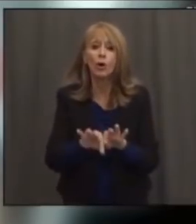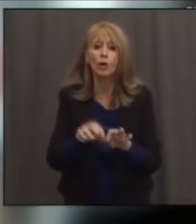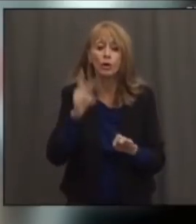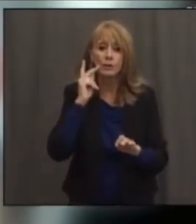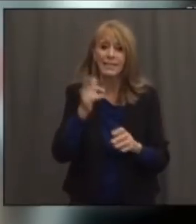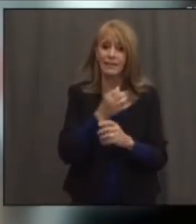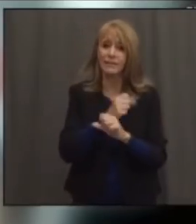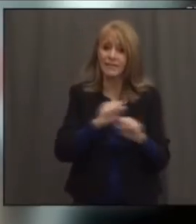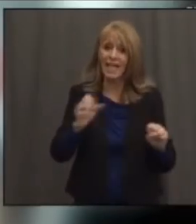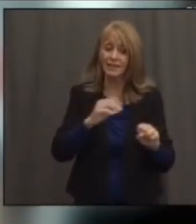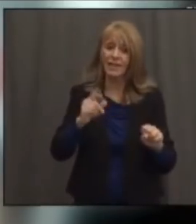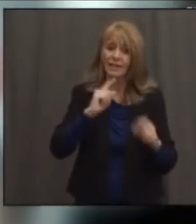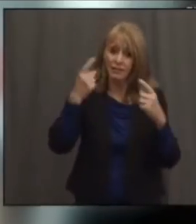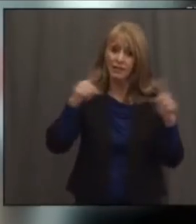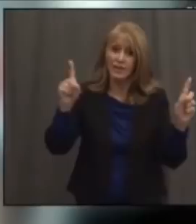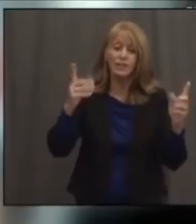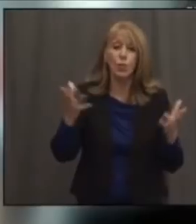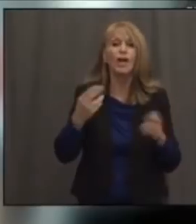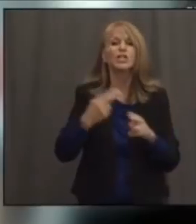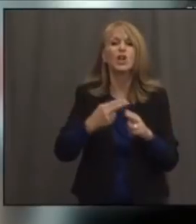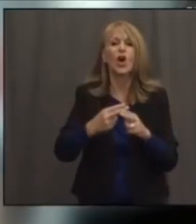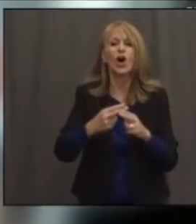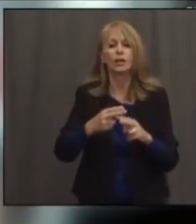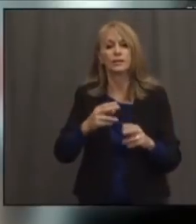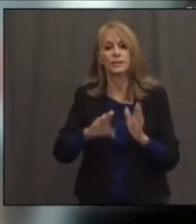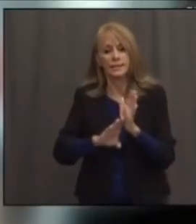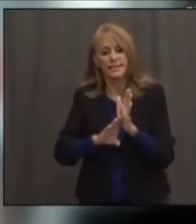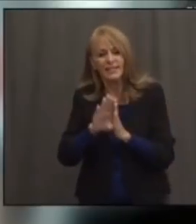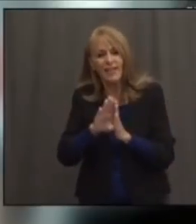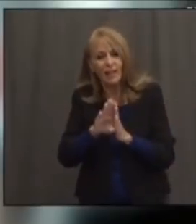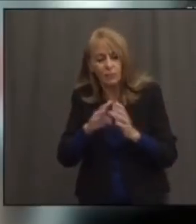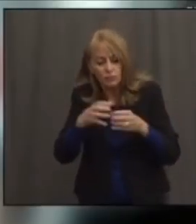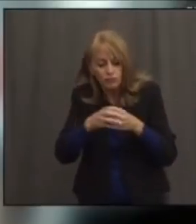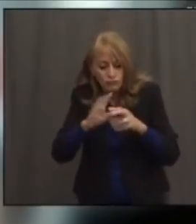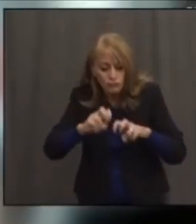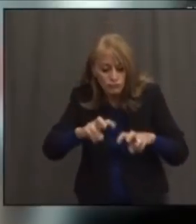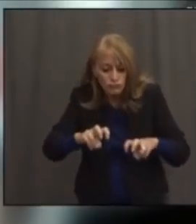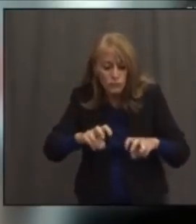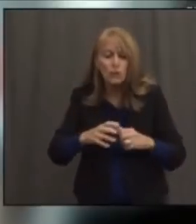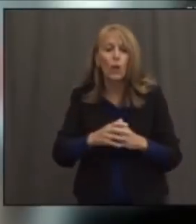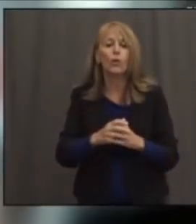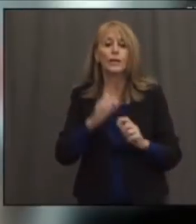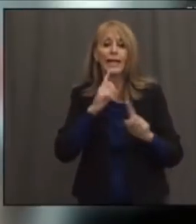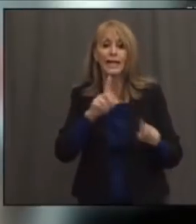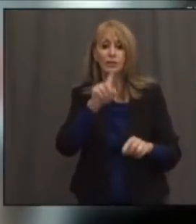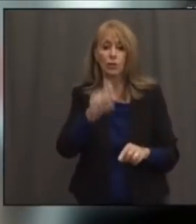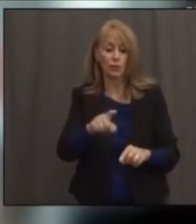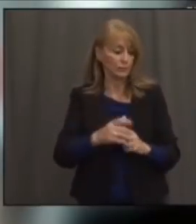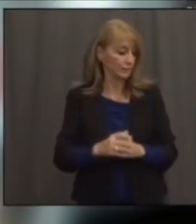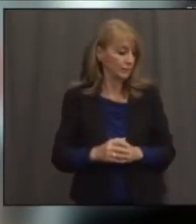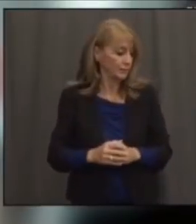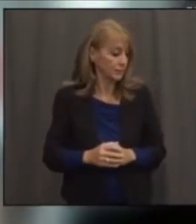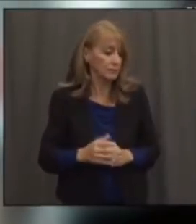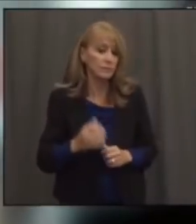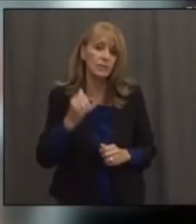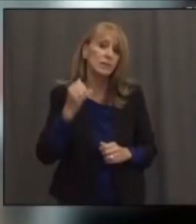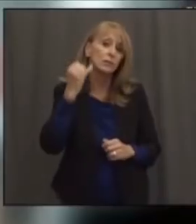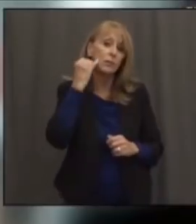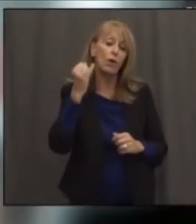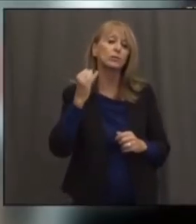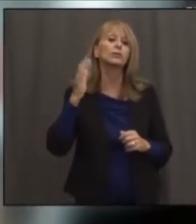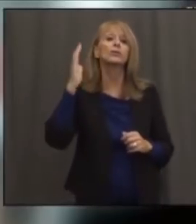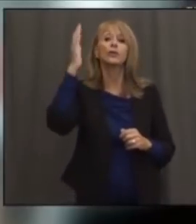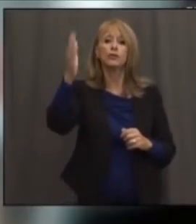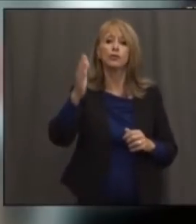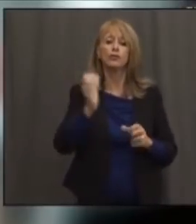efficacy of the vaccines, is that clinical development. To sort of sum up with the answer to your question, if we're able to develop other vaccines in the